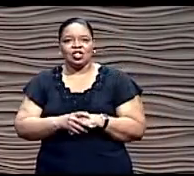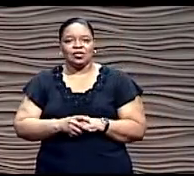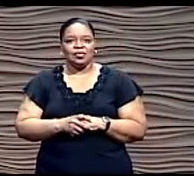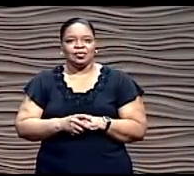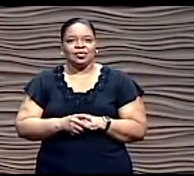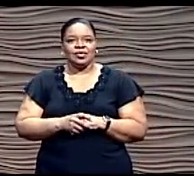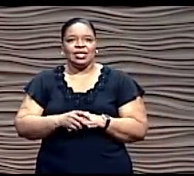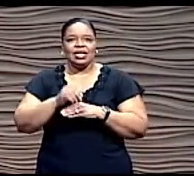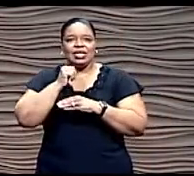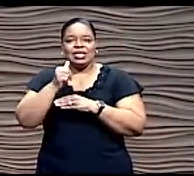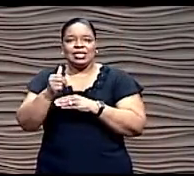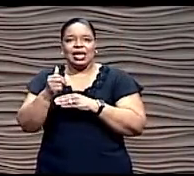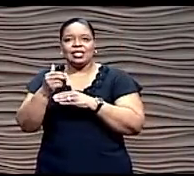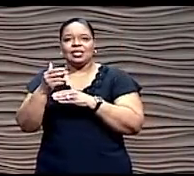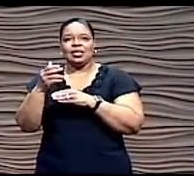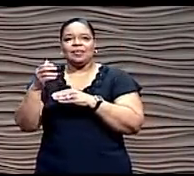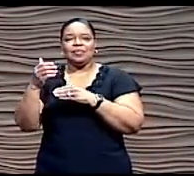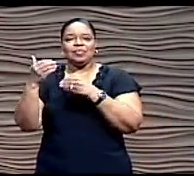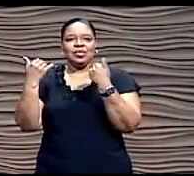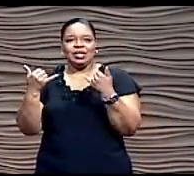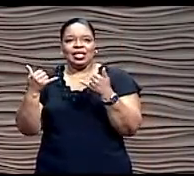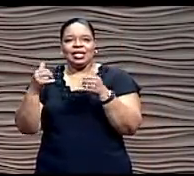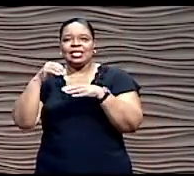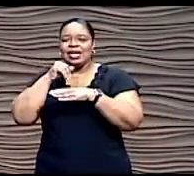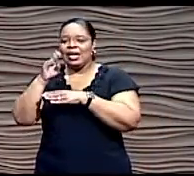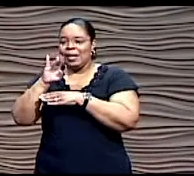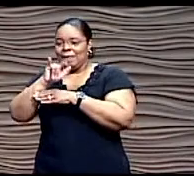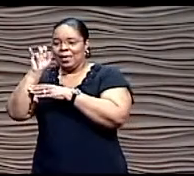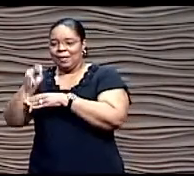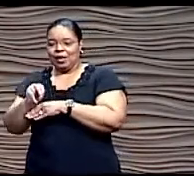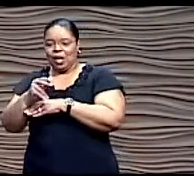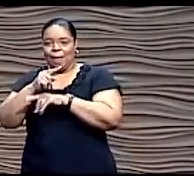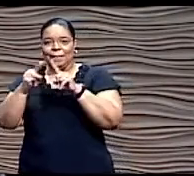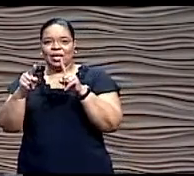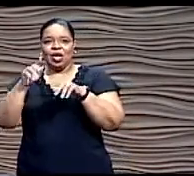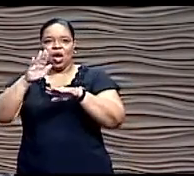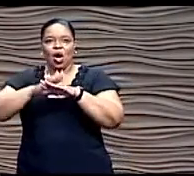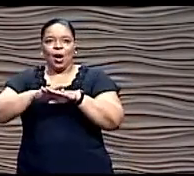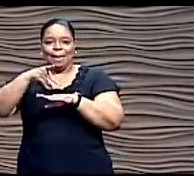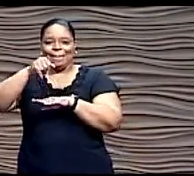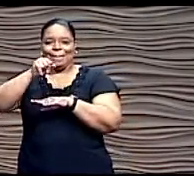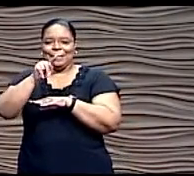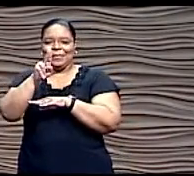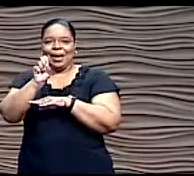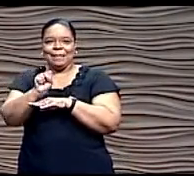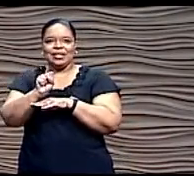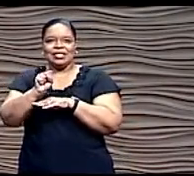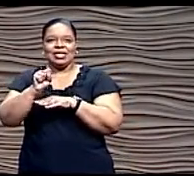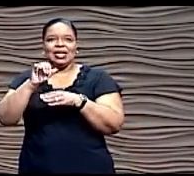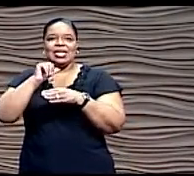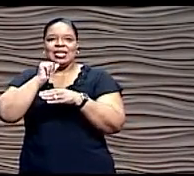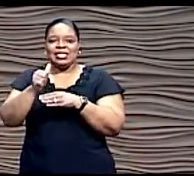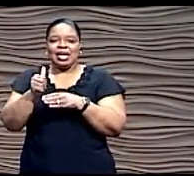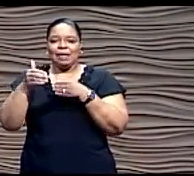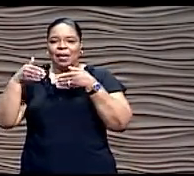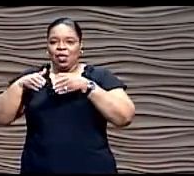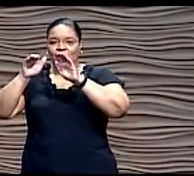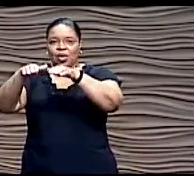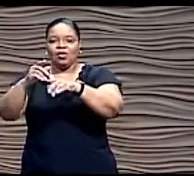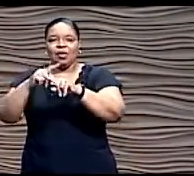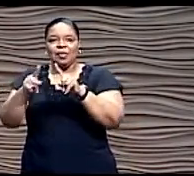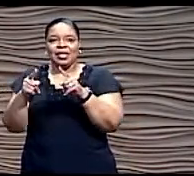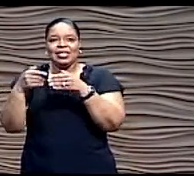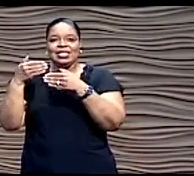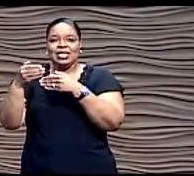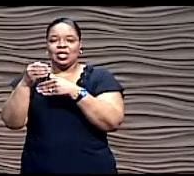of a prophet but of an apostle, not in Babylon, but on Patmos, not by the Kabar River, but by the Mediterranean Sea.